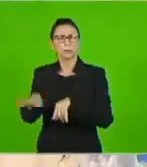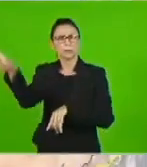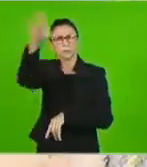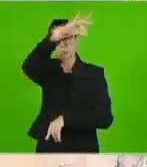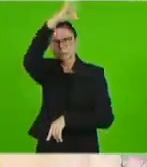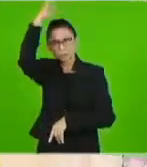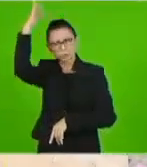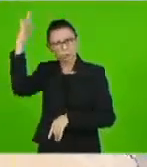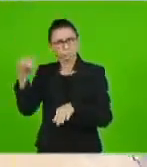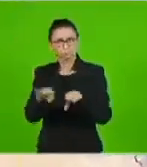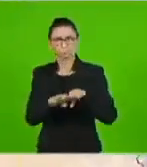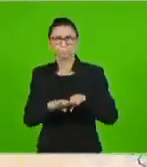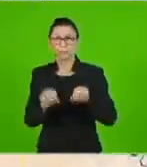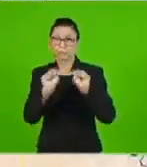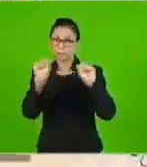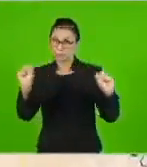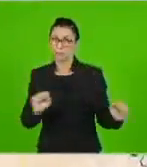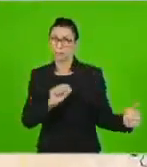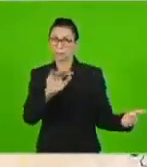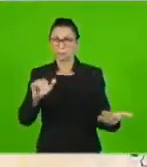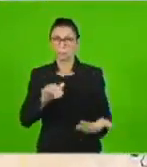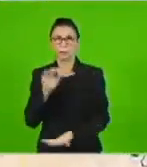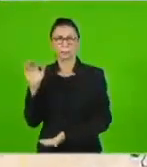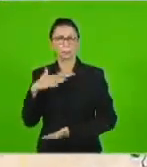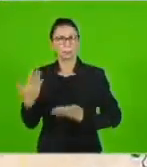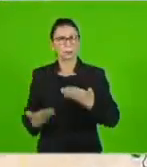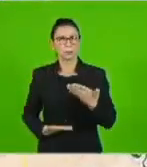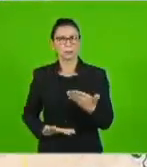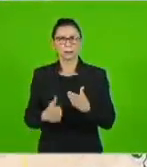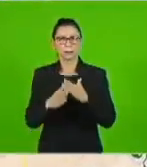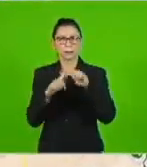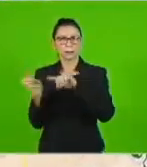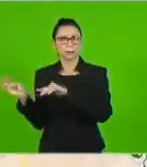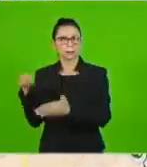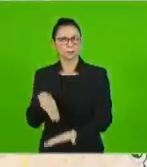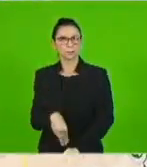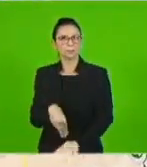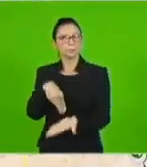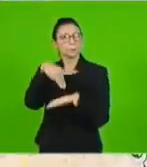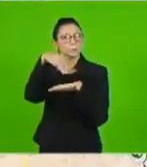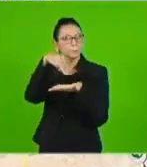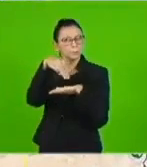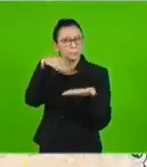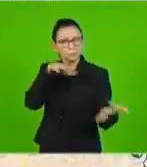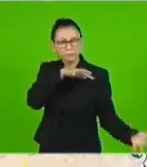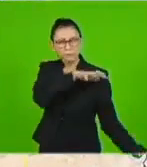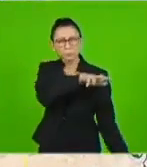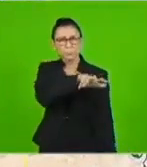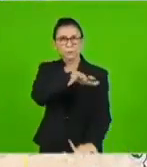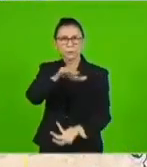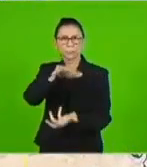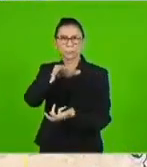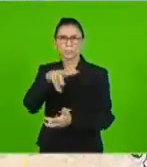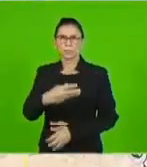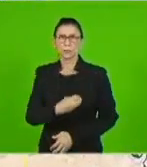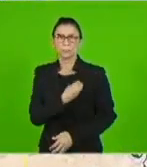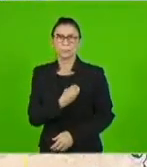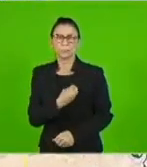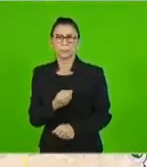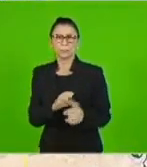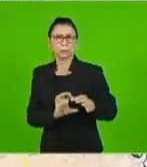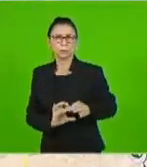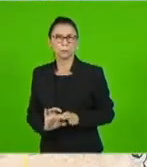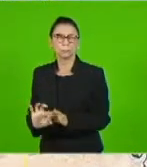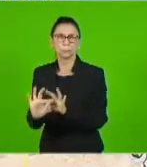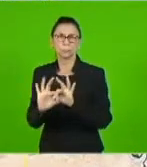same spirit. Through the system of transmission, the members of Maranatha Christian Church of the entire planet live